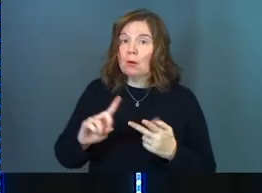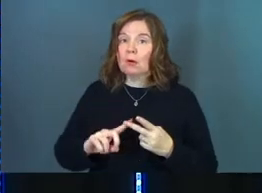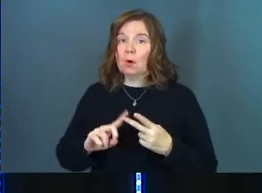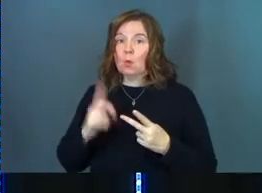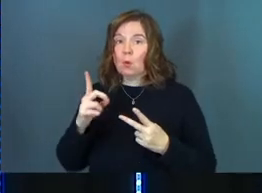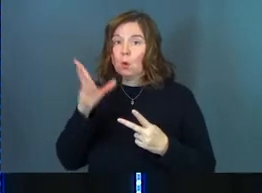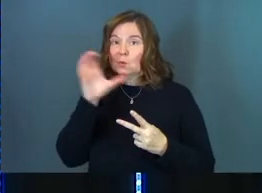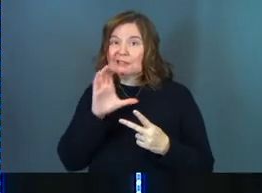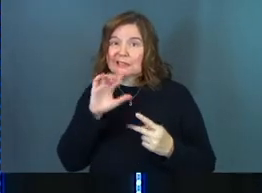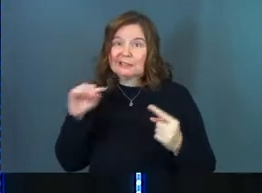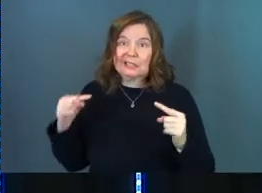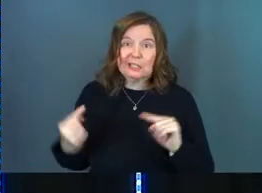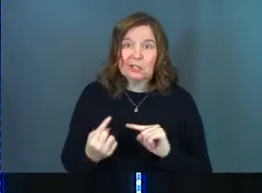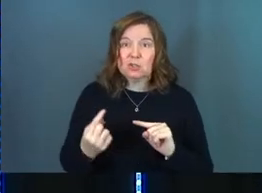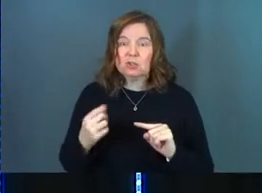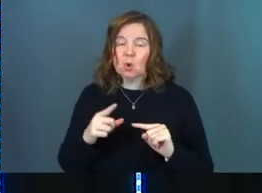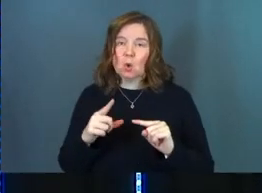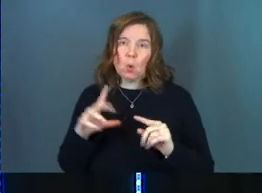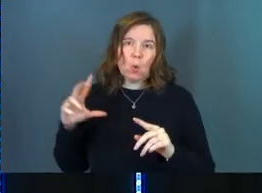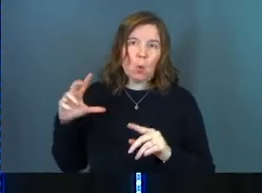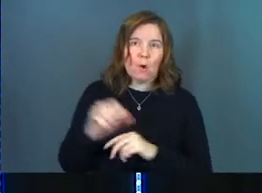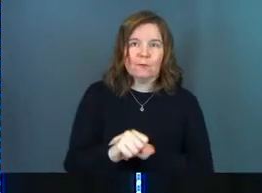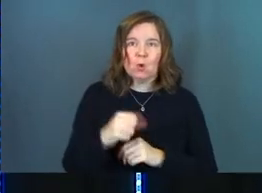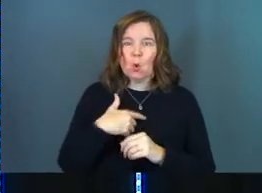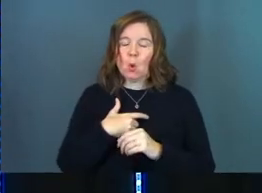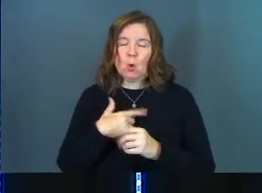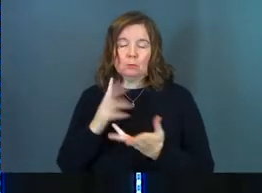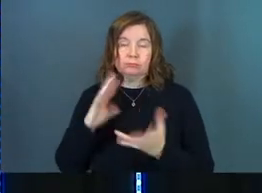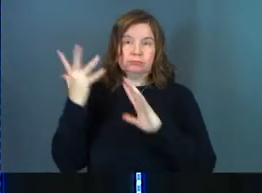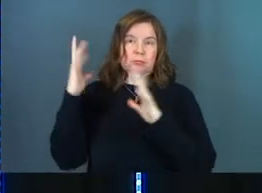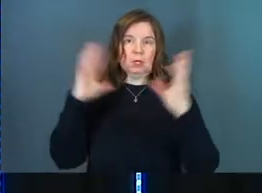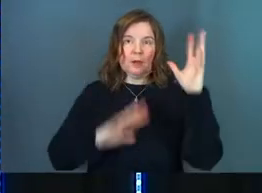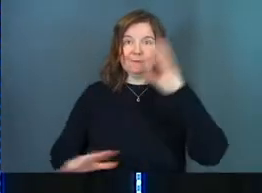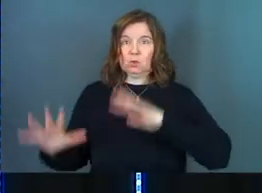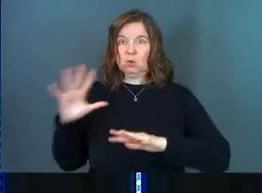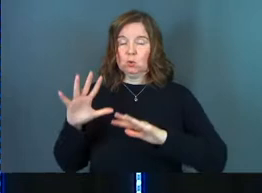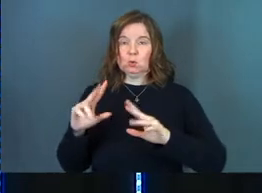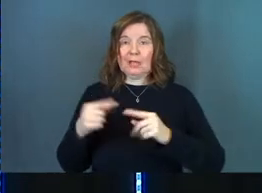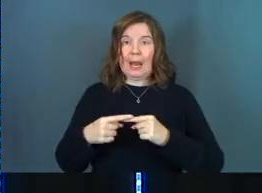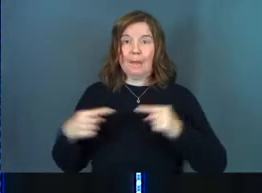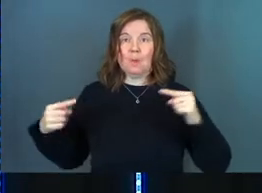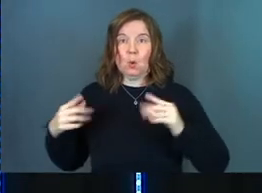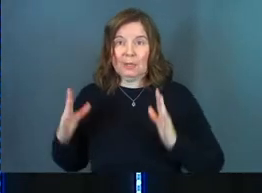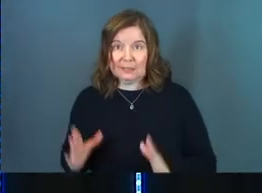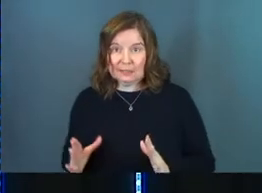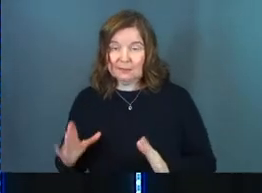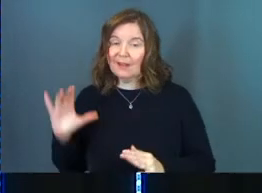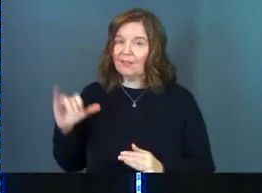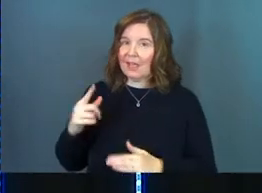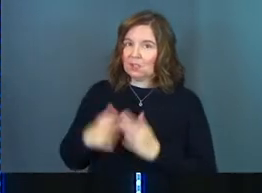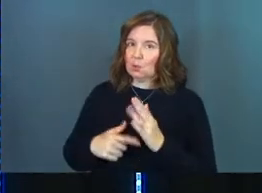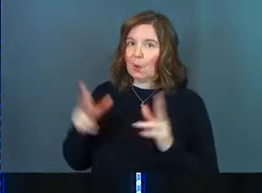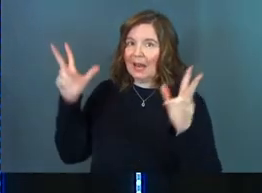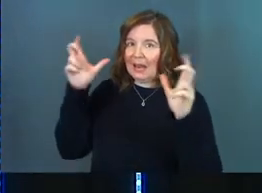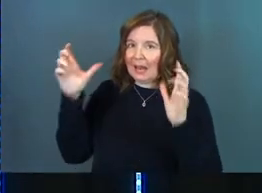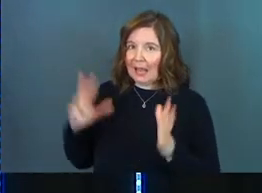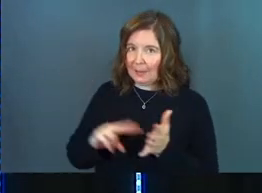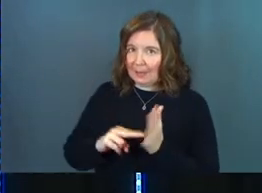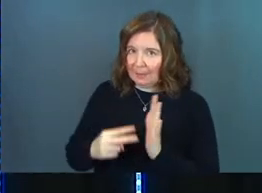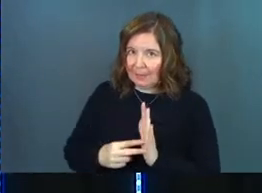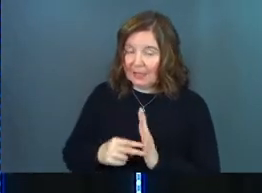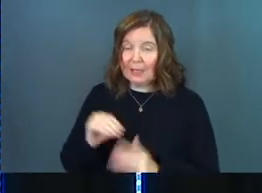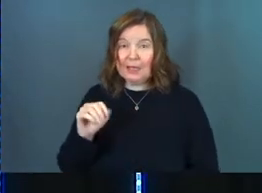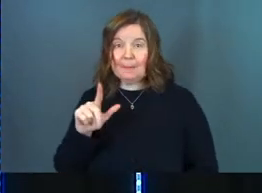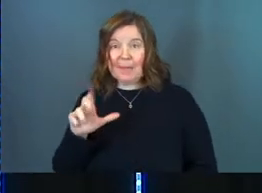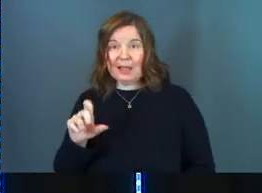one seeking to injure or overthrow or confound or confuse an opponent. That's what an enemy is.